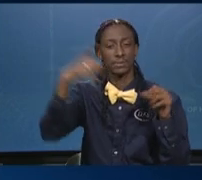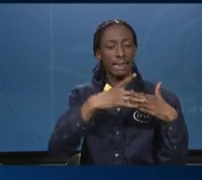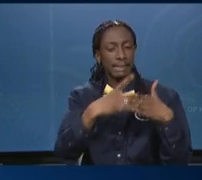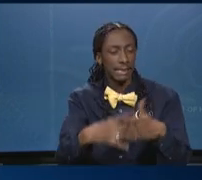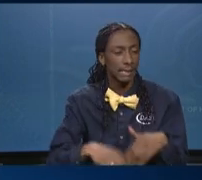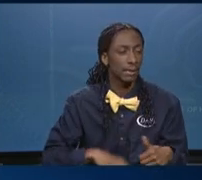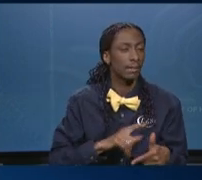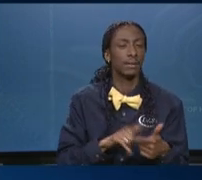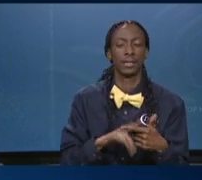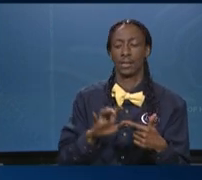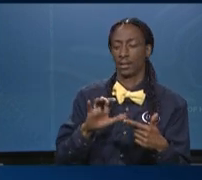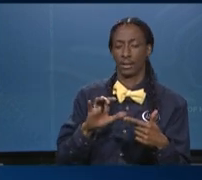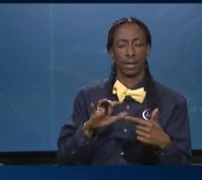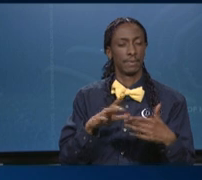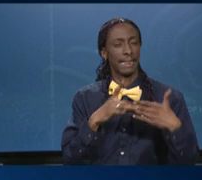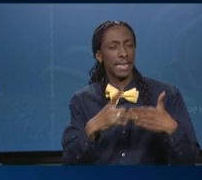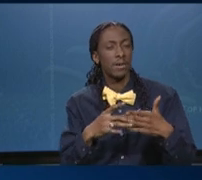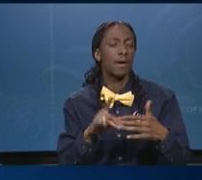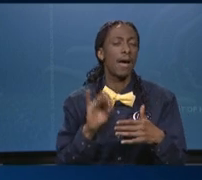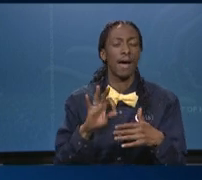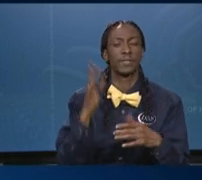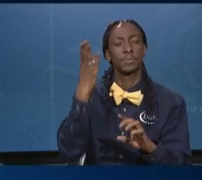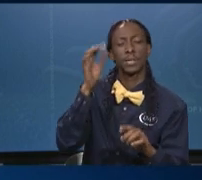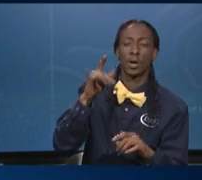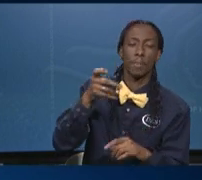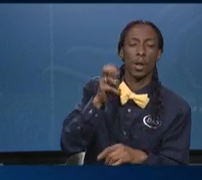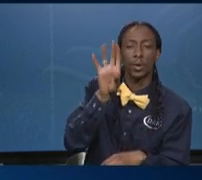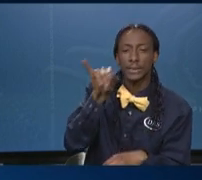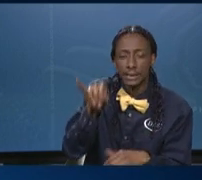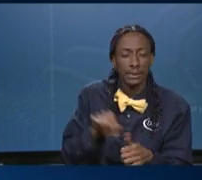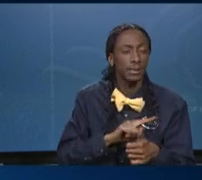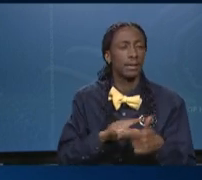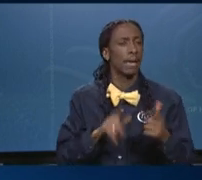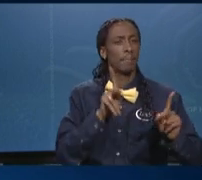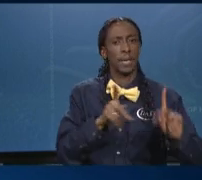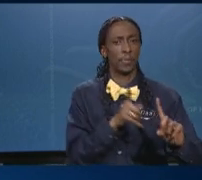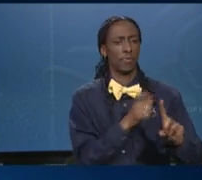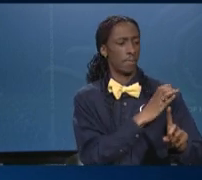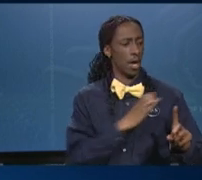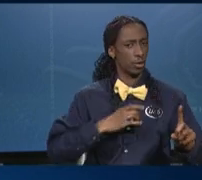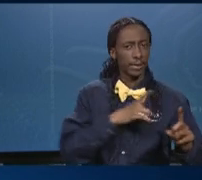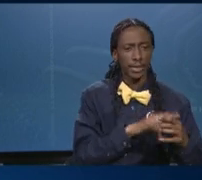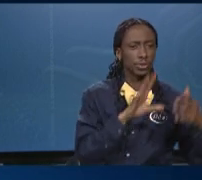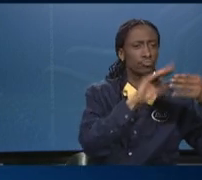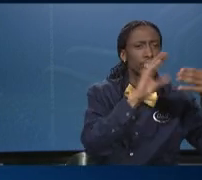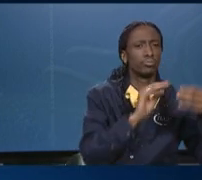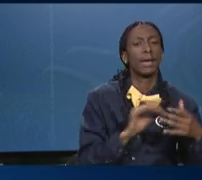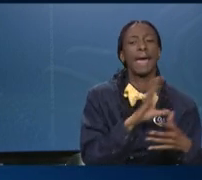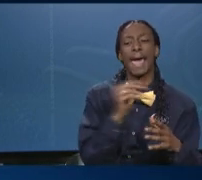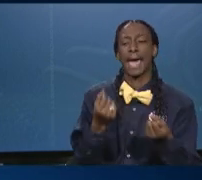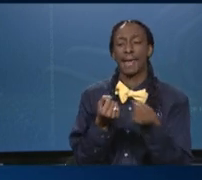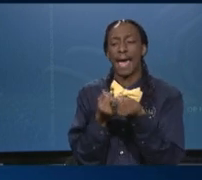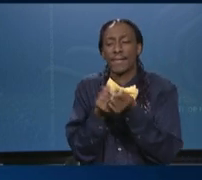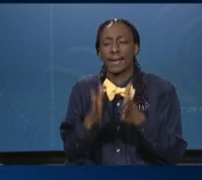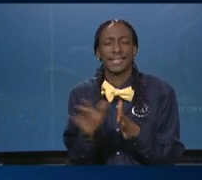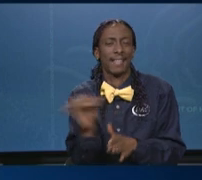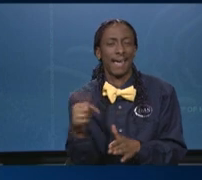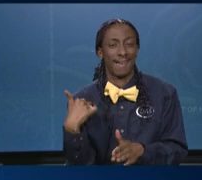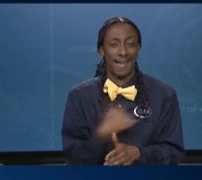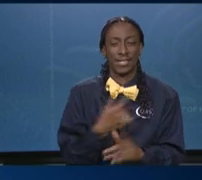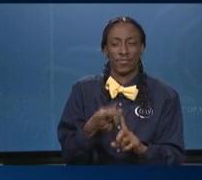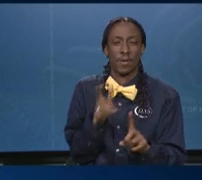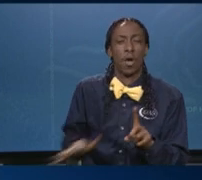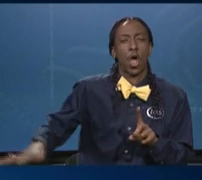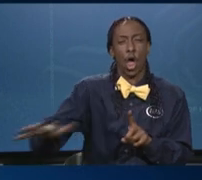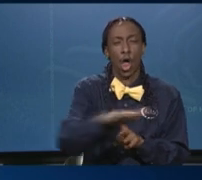Speaker Pelosi, the strong votes in support of people within the Congress, and advocates like us from all across the nation.